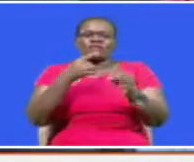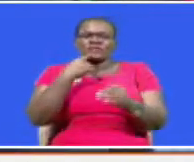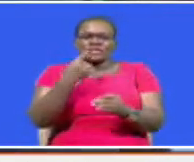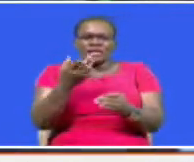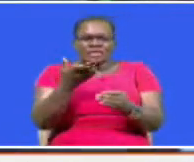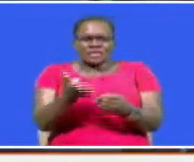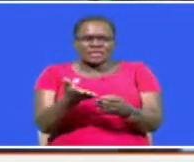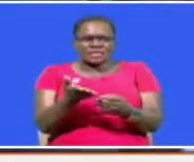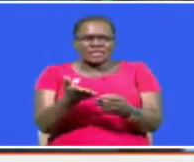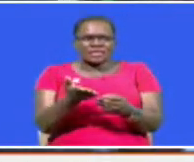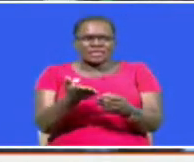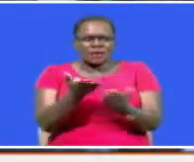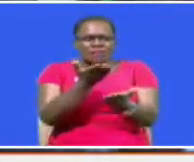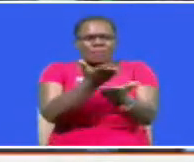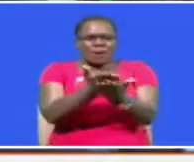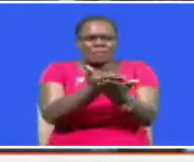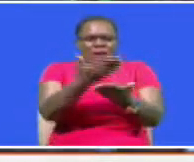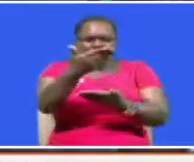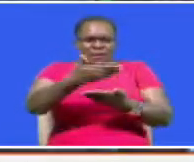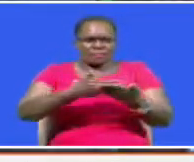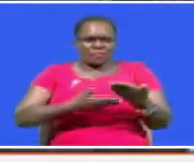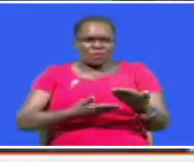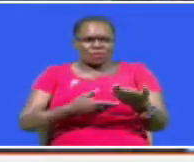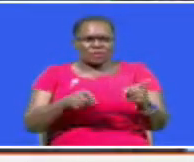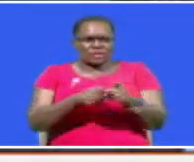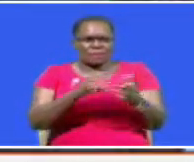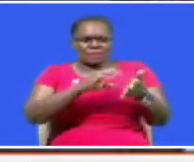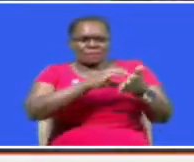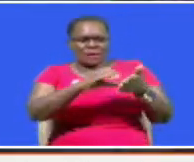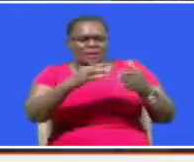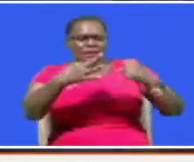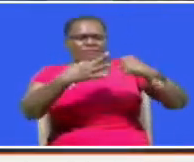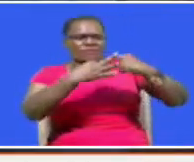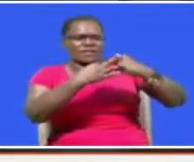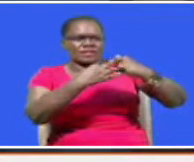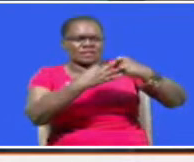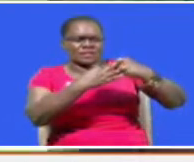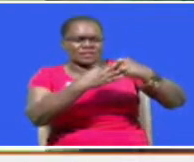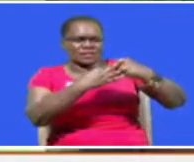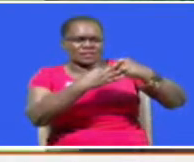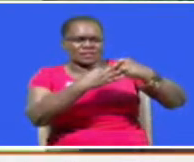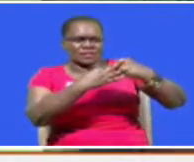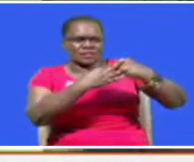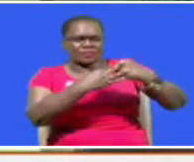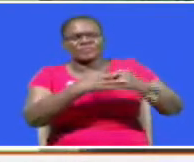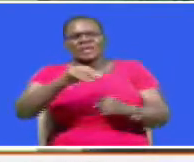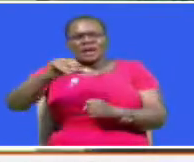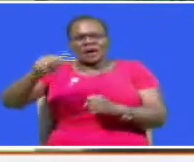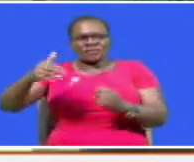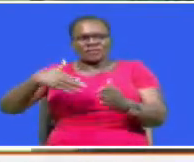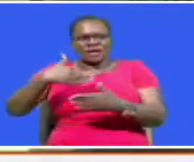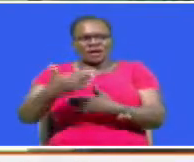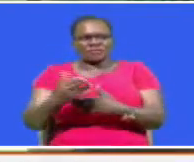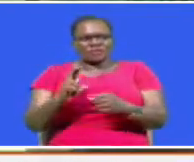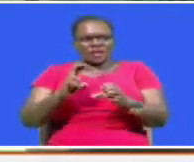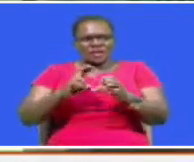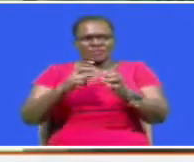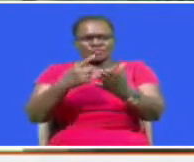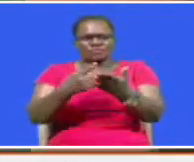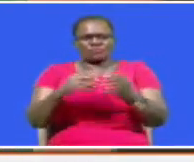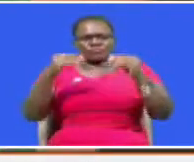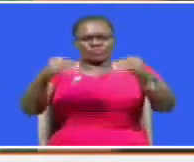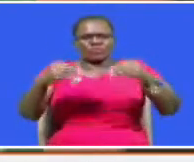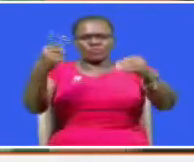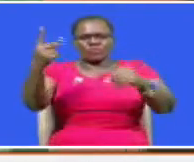this affidavit is a report as per paragraph H. Yes, I understand. And after joining the session two